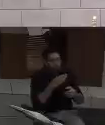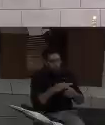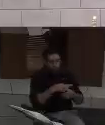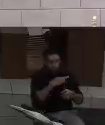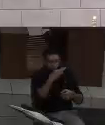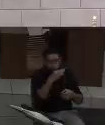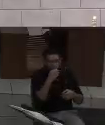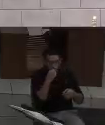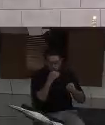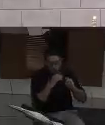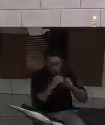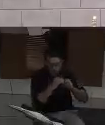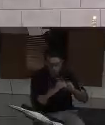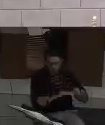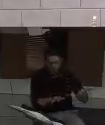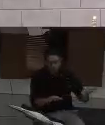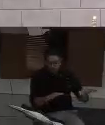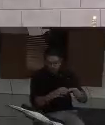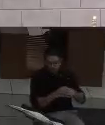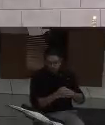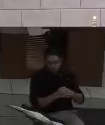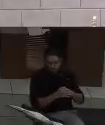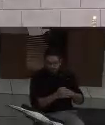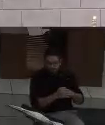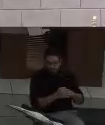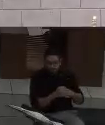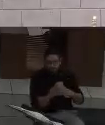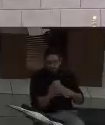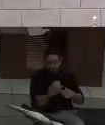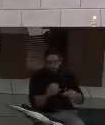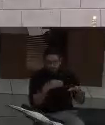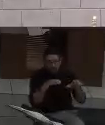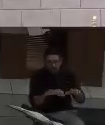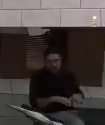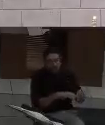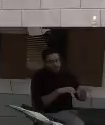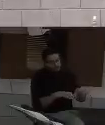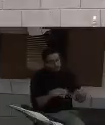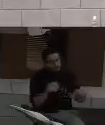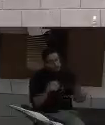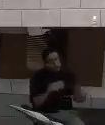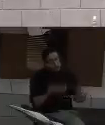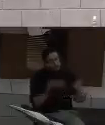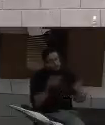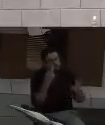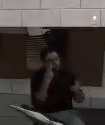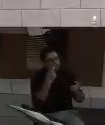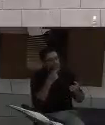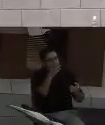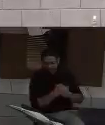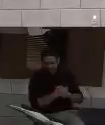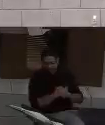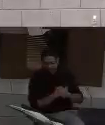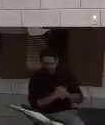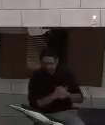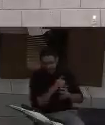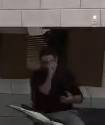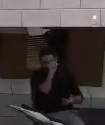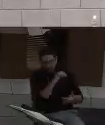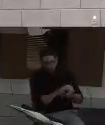And since I'm bid to seek God's face, believe